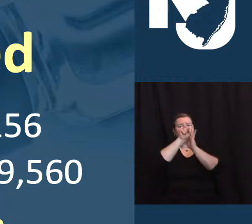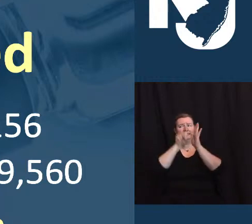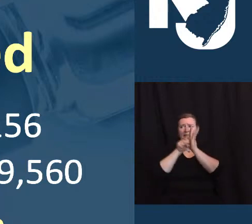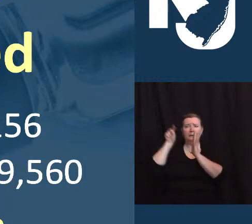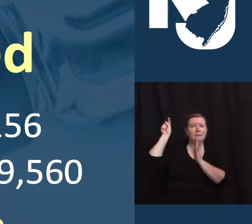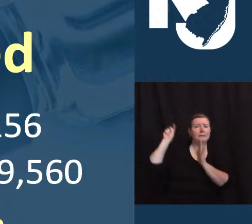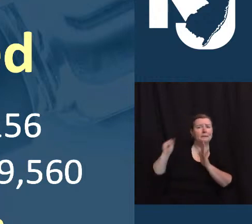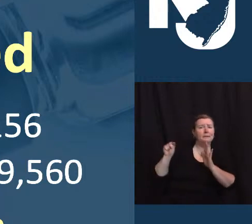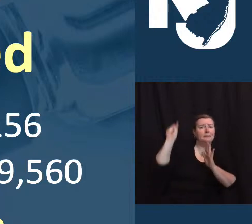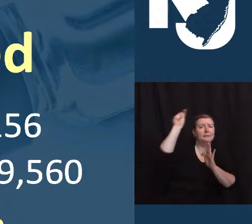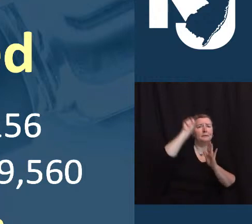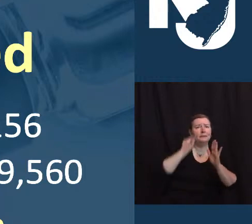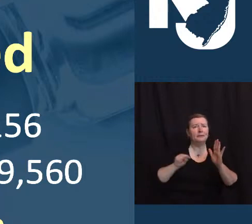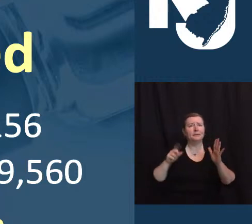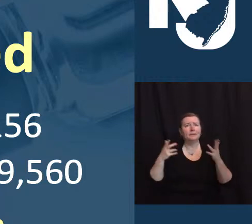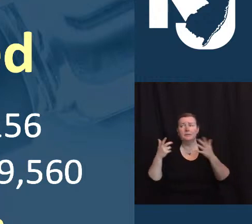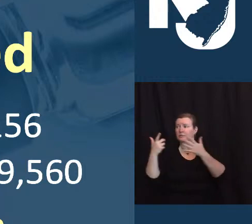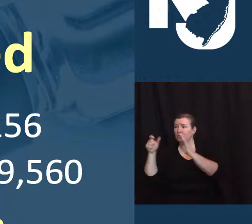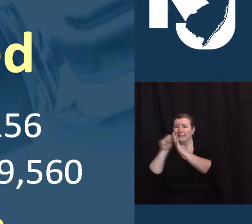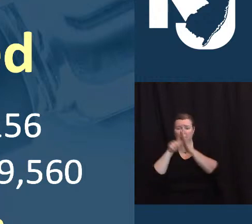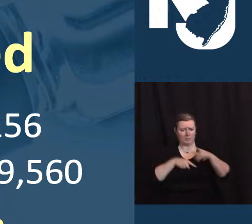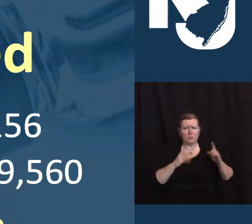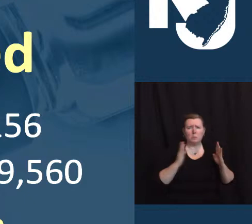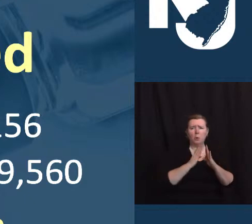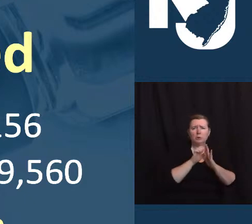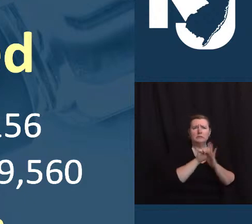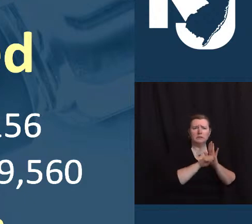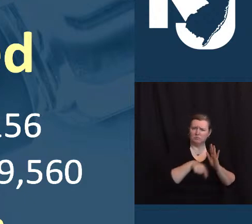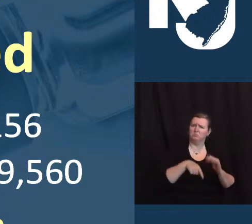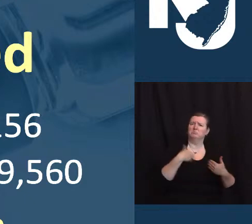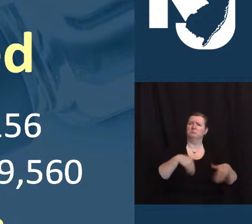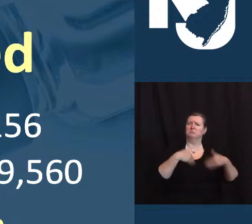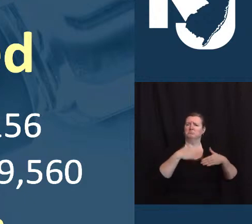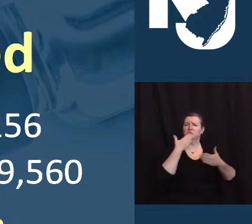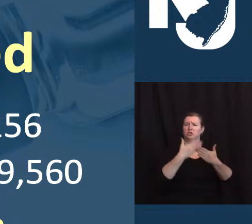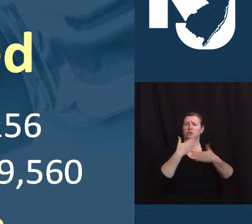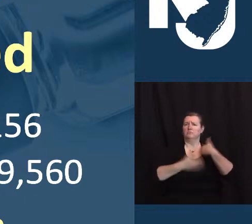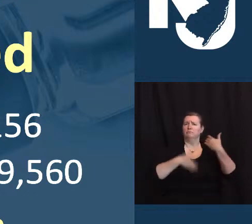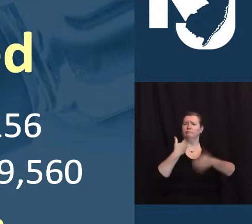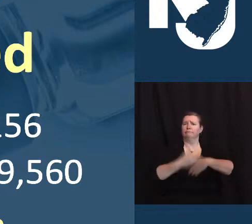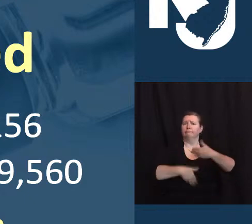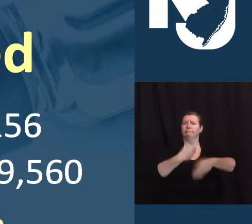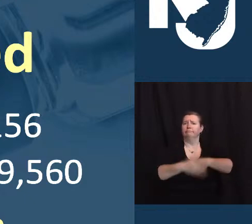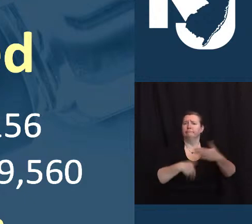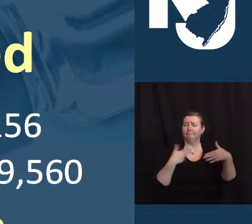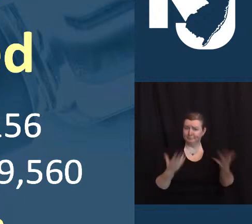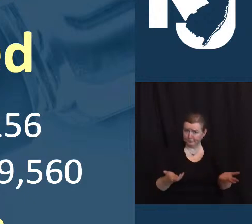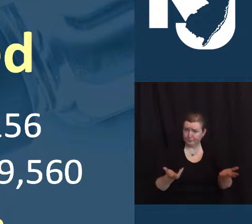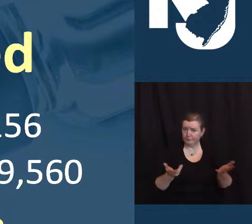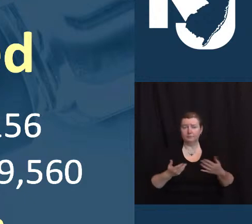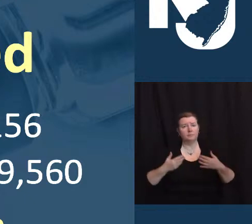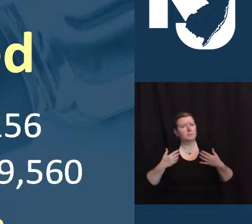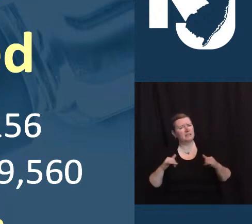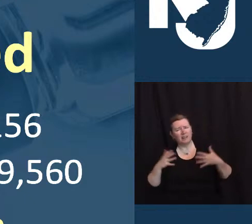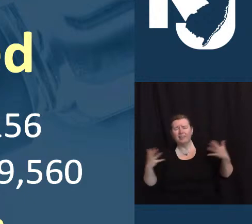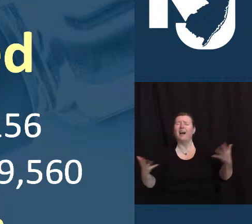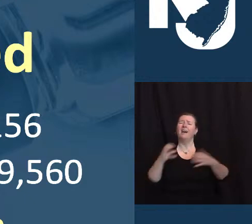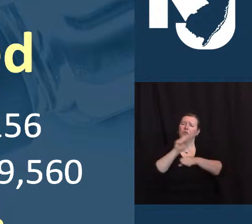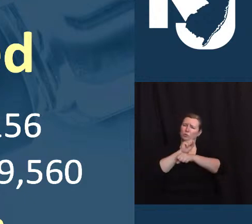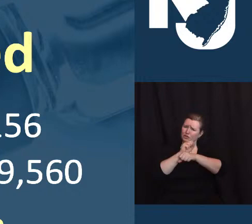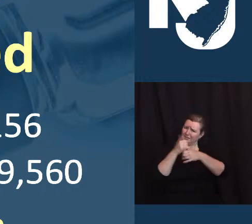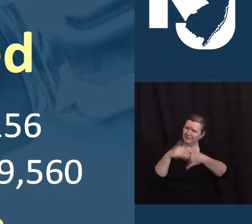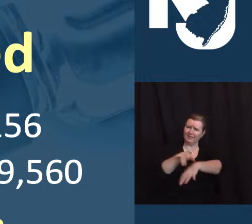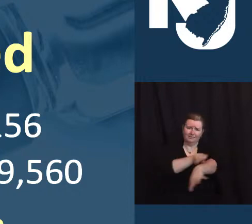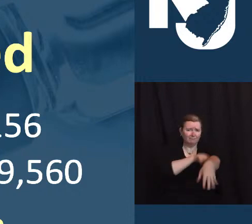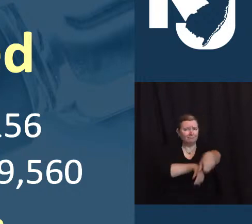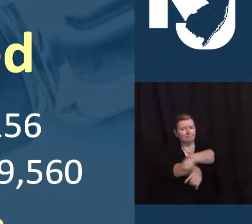states. But we know we still have some work to do to make sure that everyone who wants to get vaccinated is vaccinated. And we